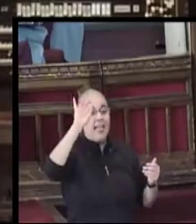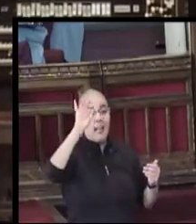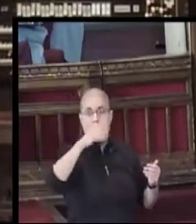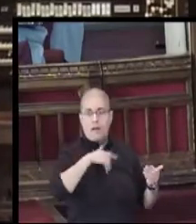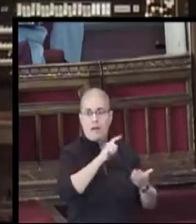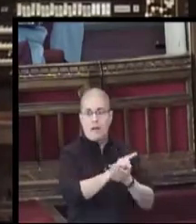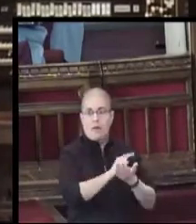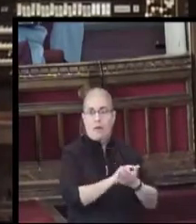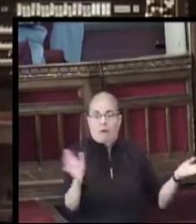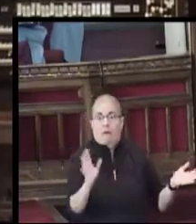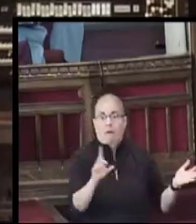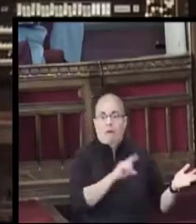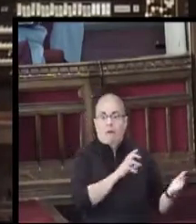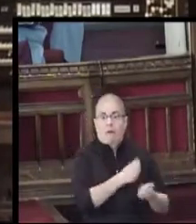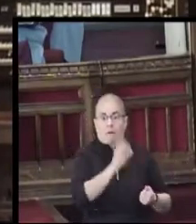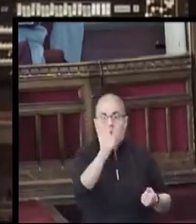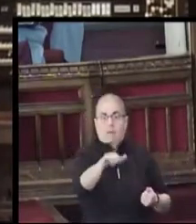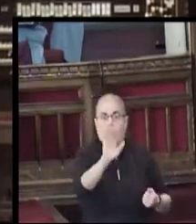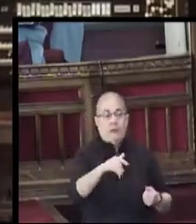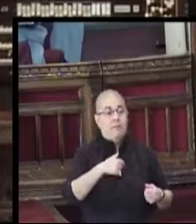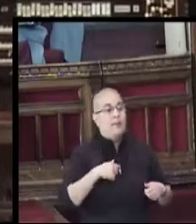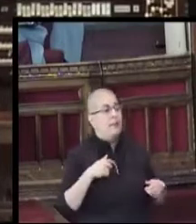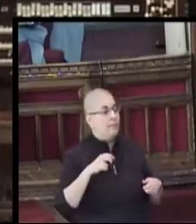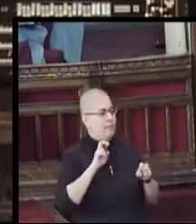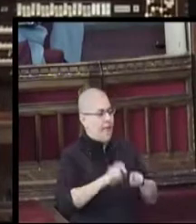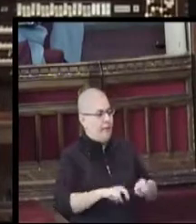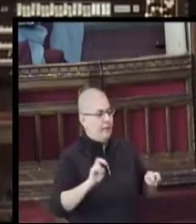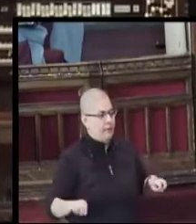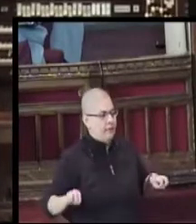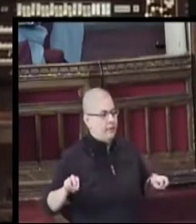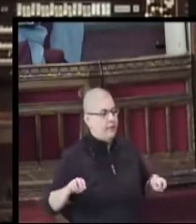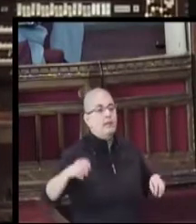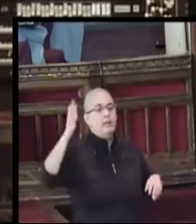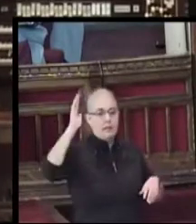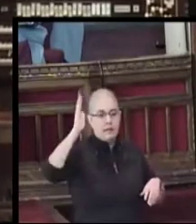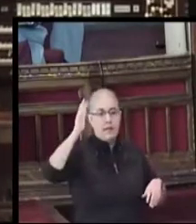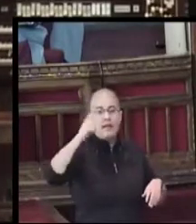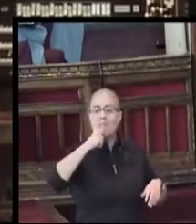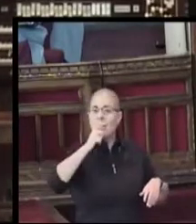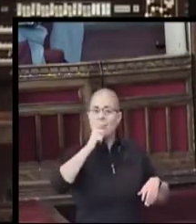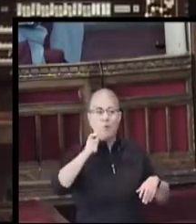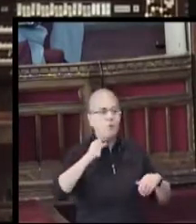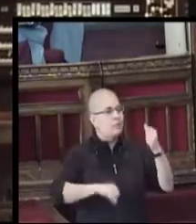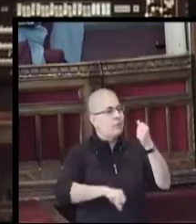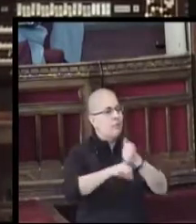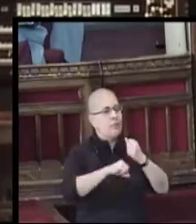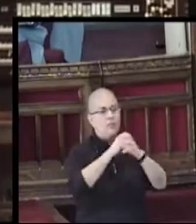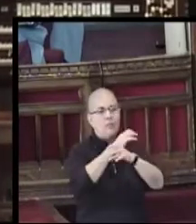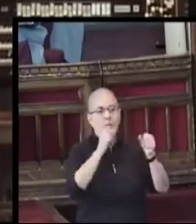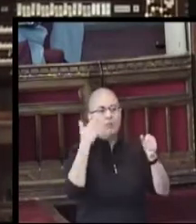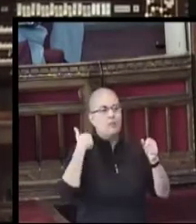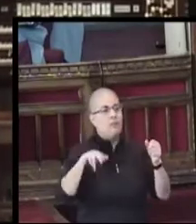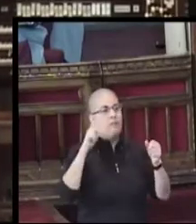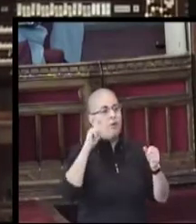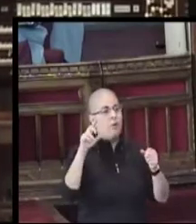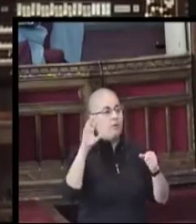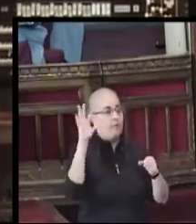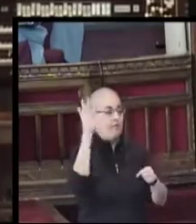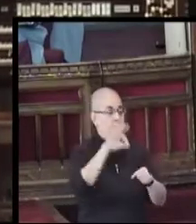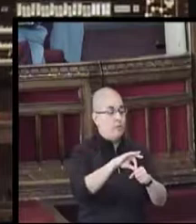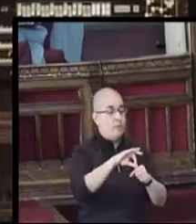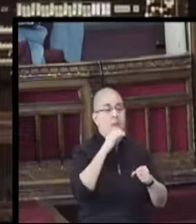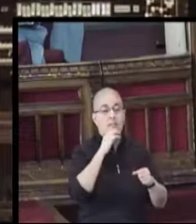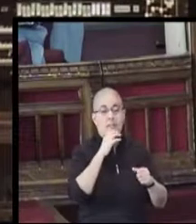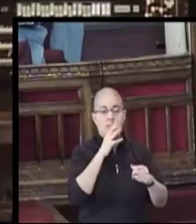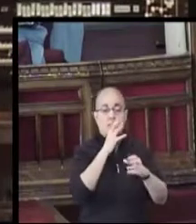panel. Because I said on the panel I did not support freedom of religion in human rights codes. And I think freedom of religion should be taken